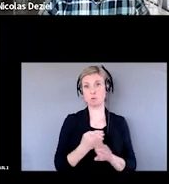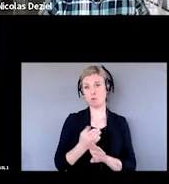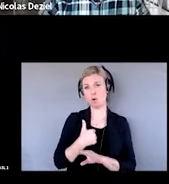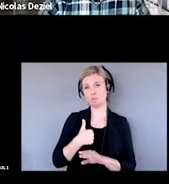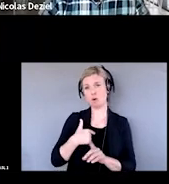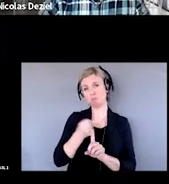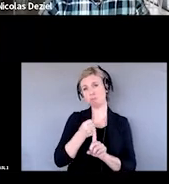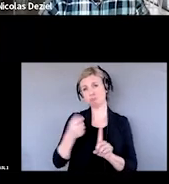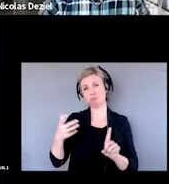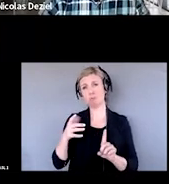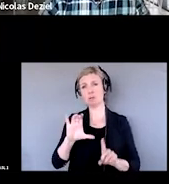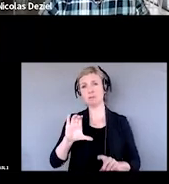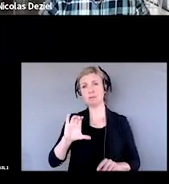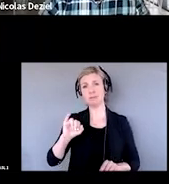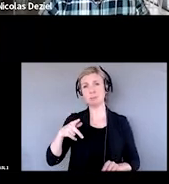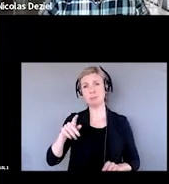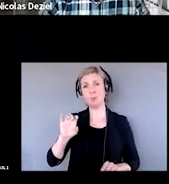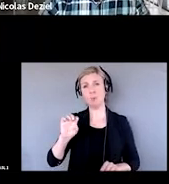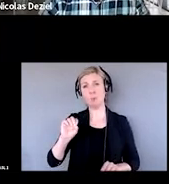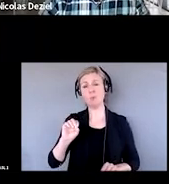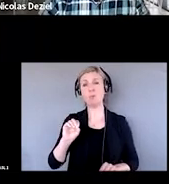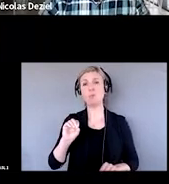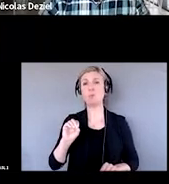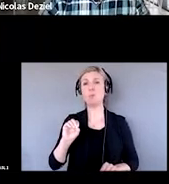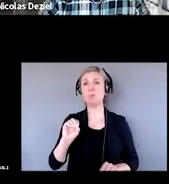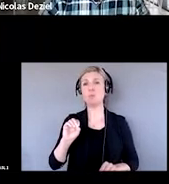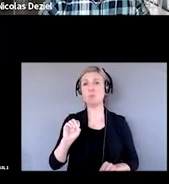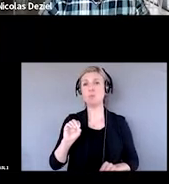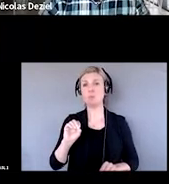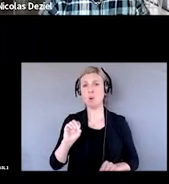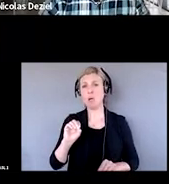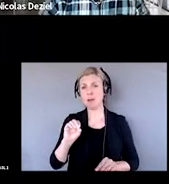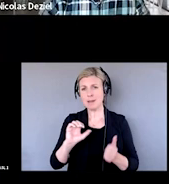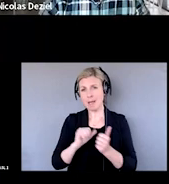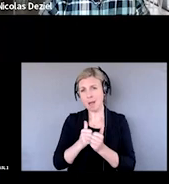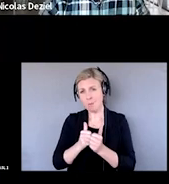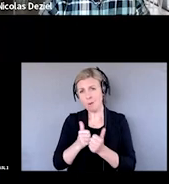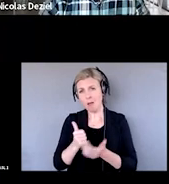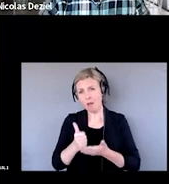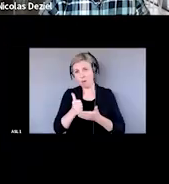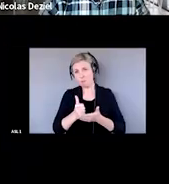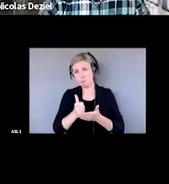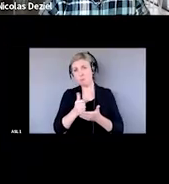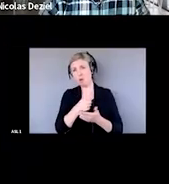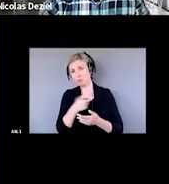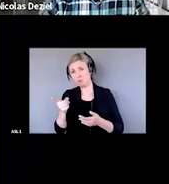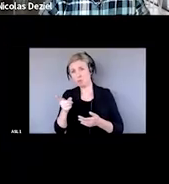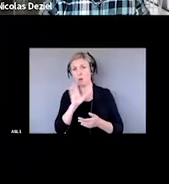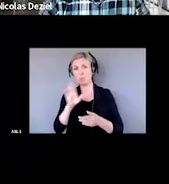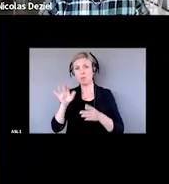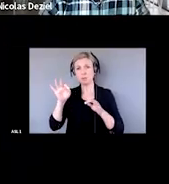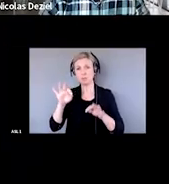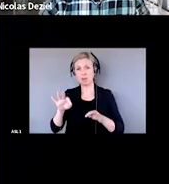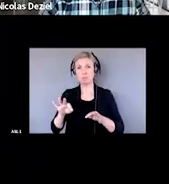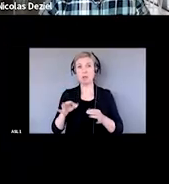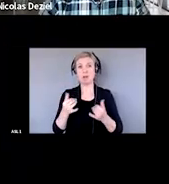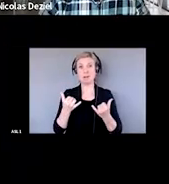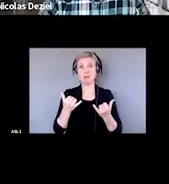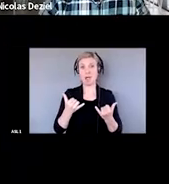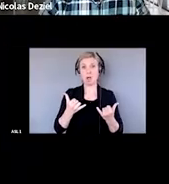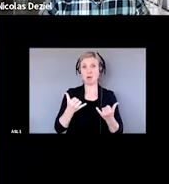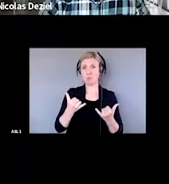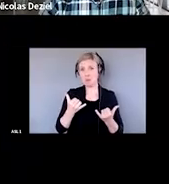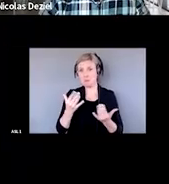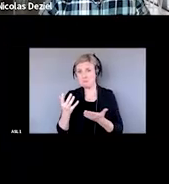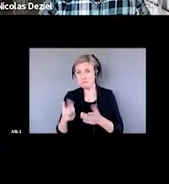about IP, I will take an opportunity to see if there's more questions from you guys.